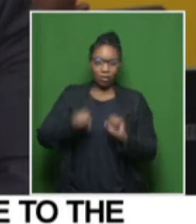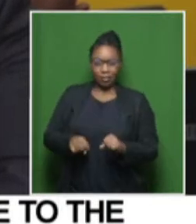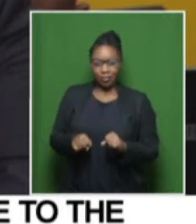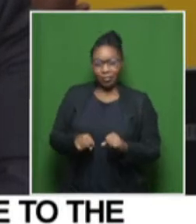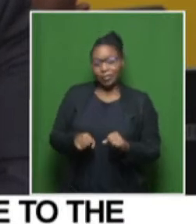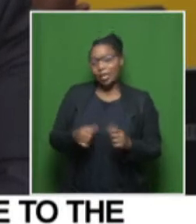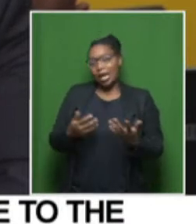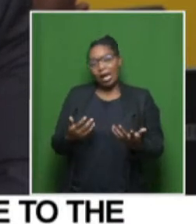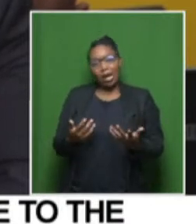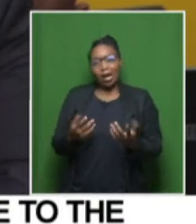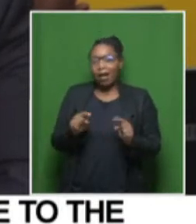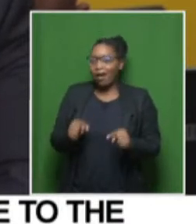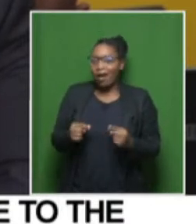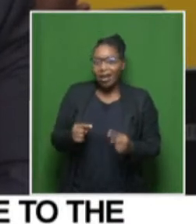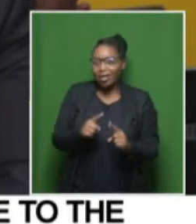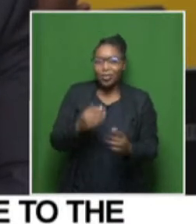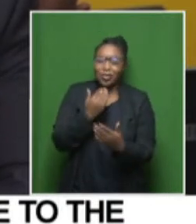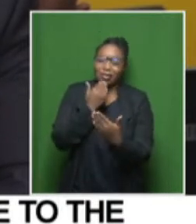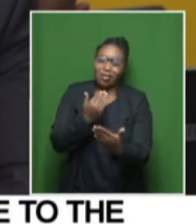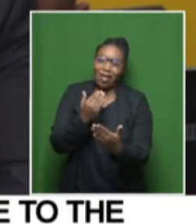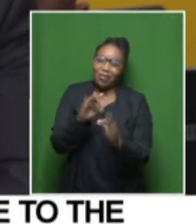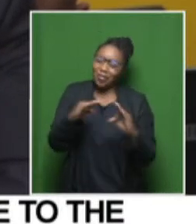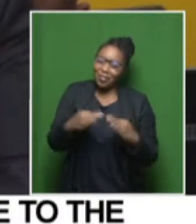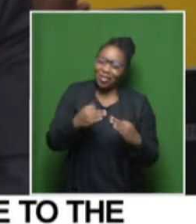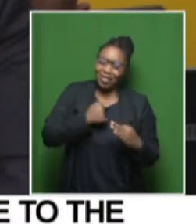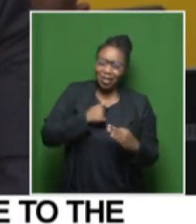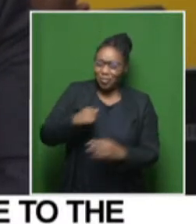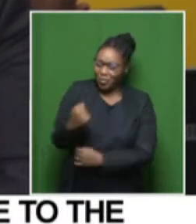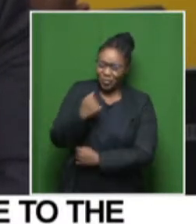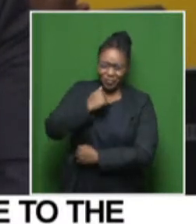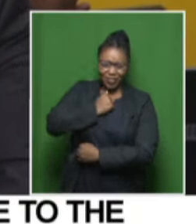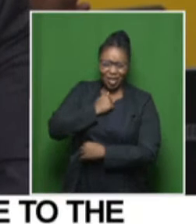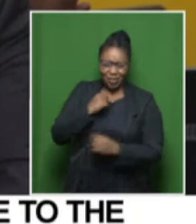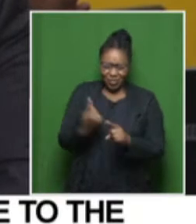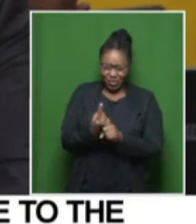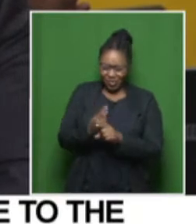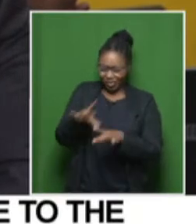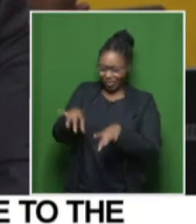No, andikwazi ungabuleli family yami nonkosikazi wami lungincebisa kahle ha.